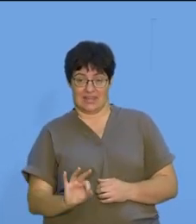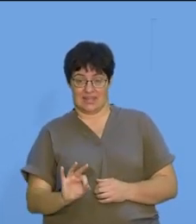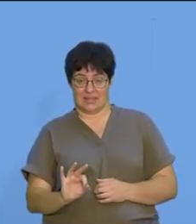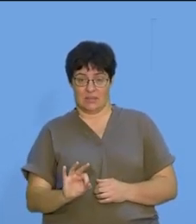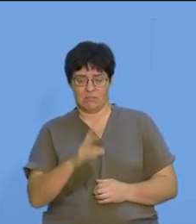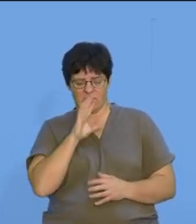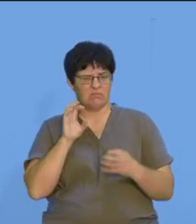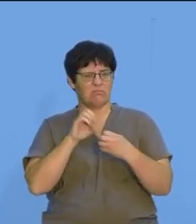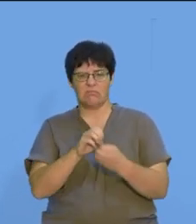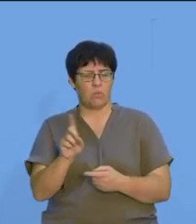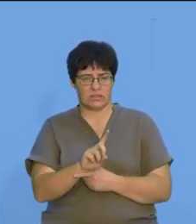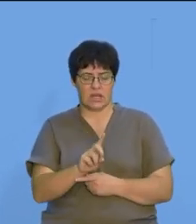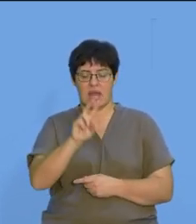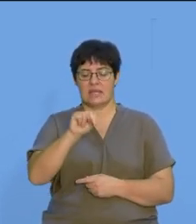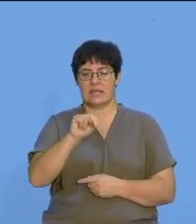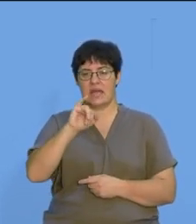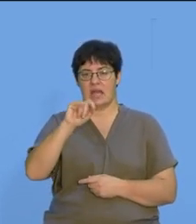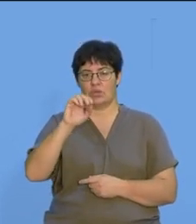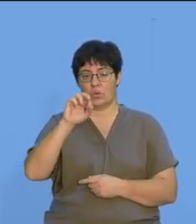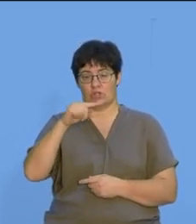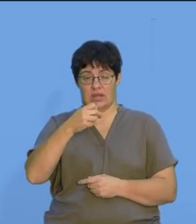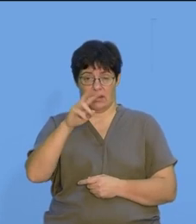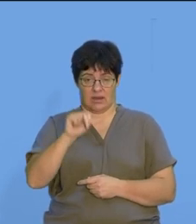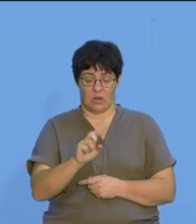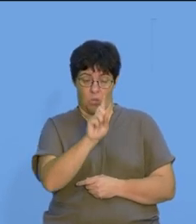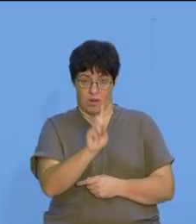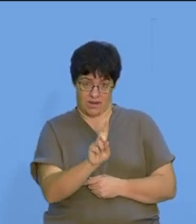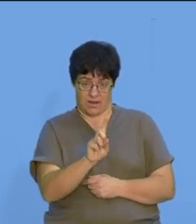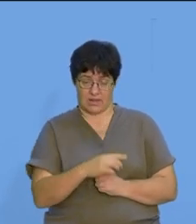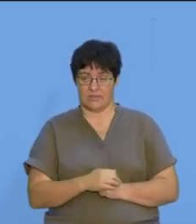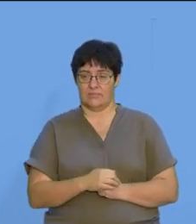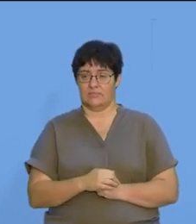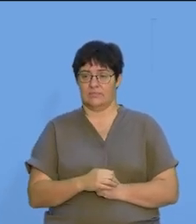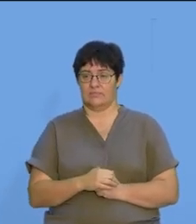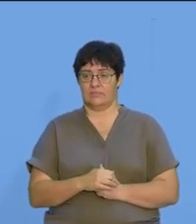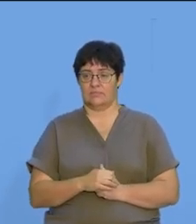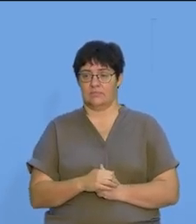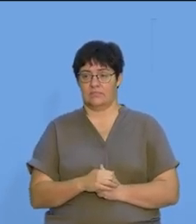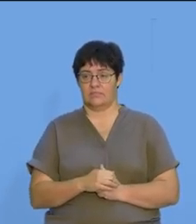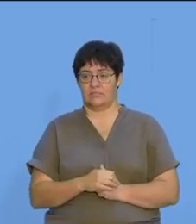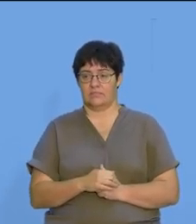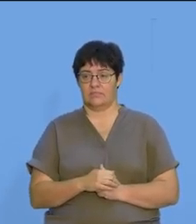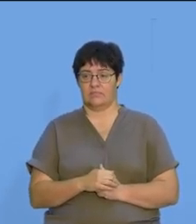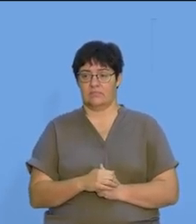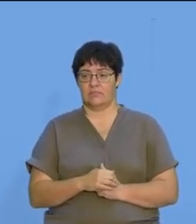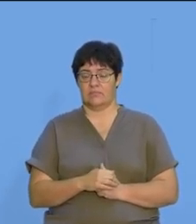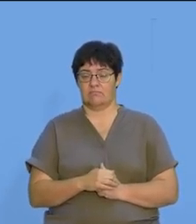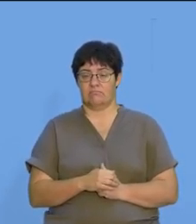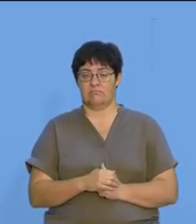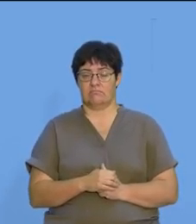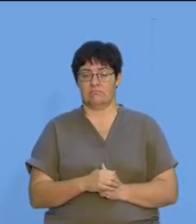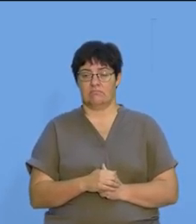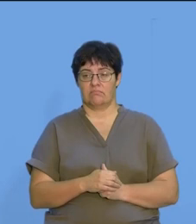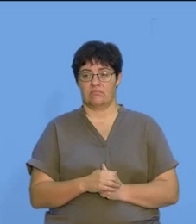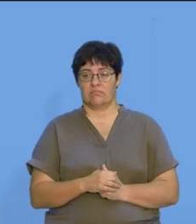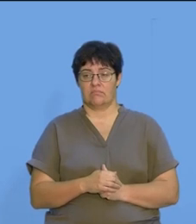NH3. So in terms of composition, there is a nitrogen atom. So 1 atom of nitrogen, okay?